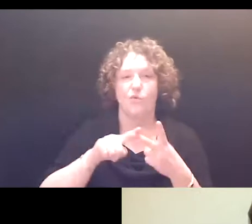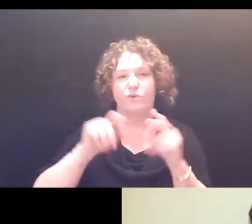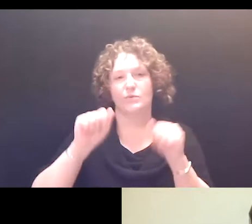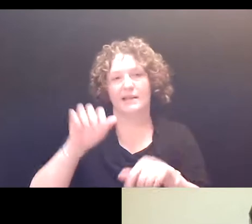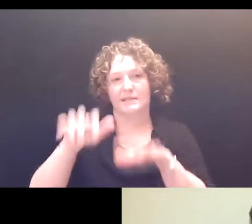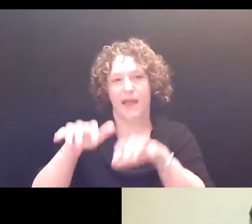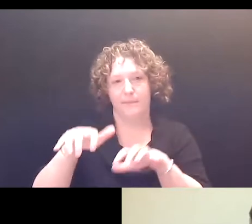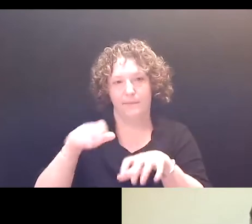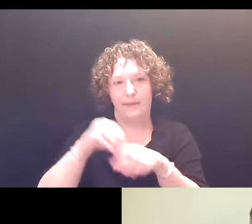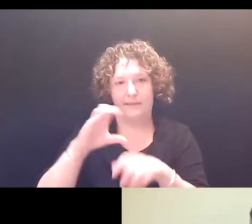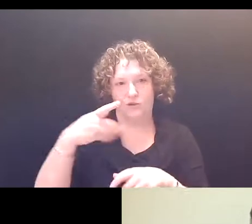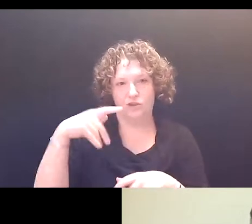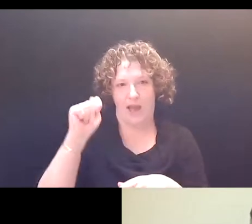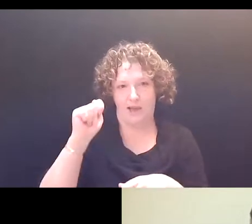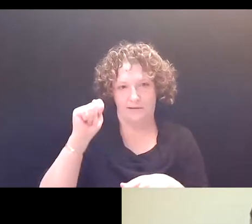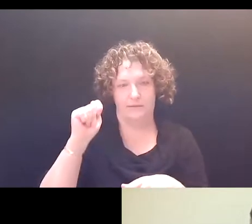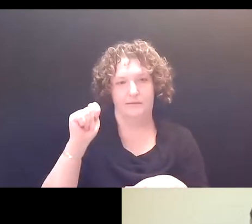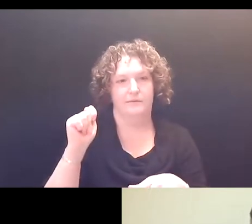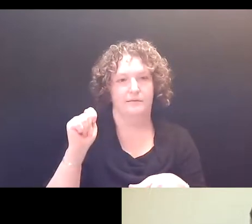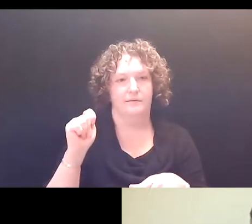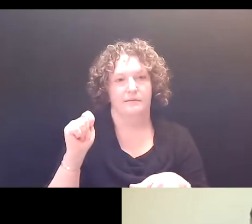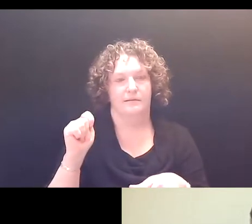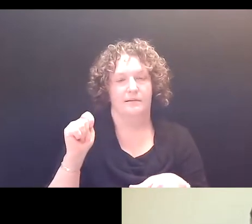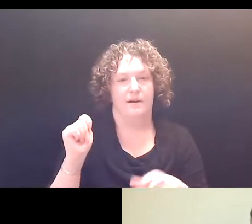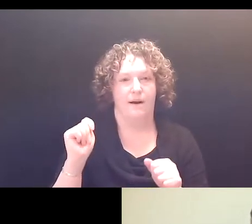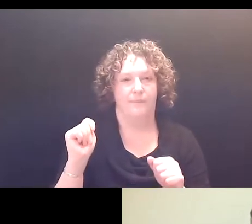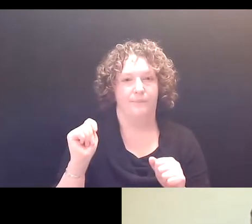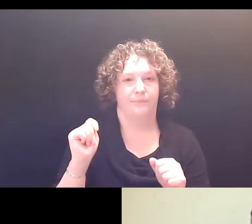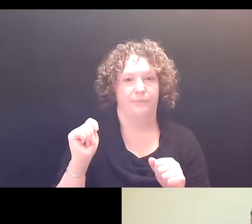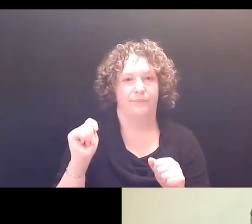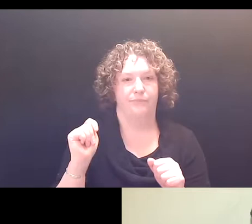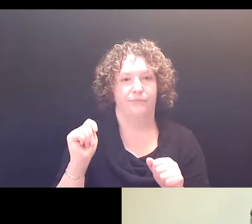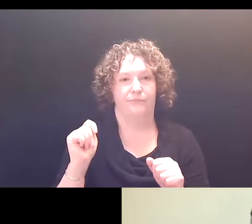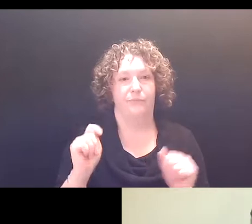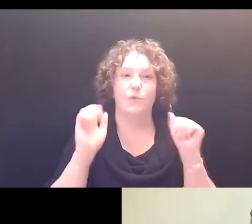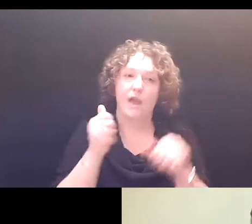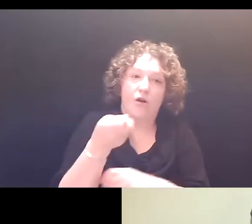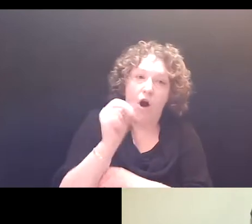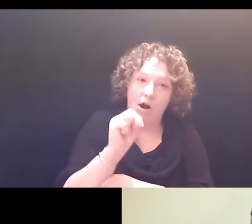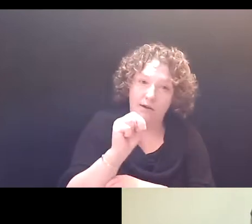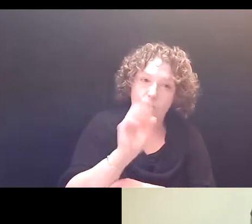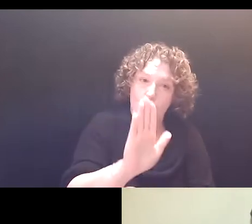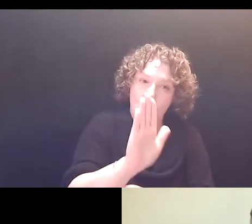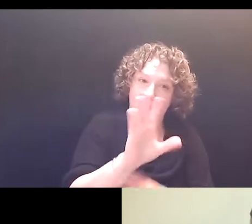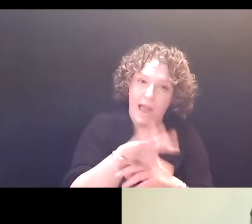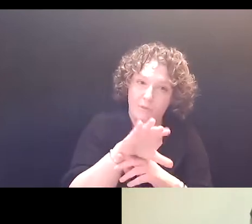hand feature, or you can type your comments in the chat or questions in the chat.